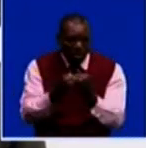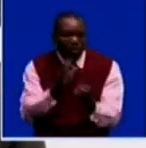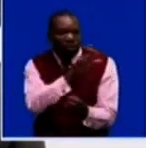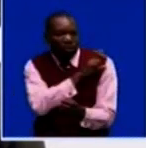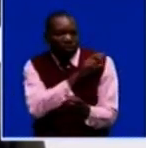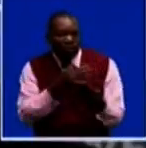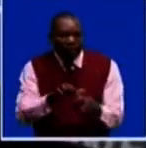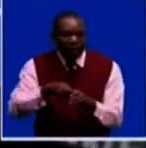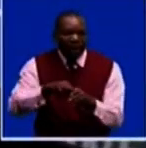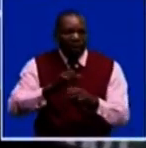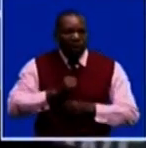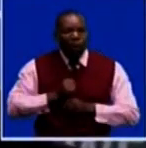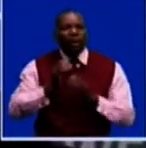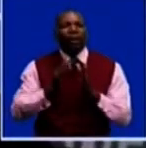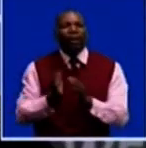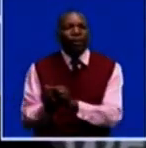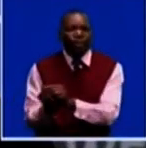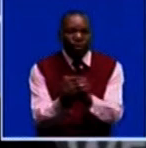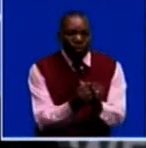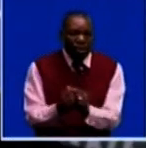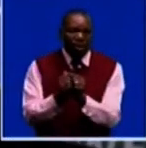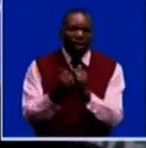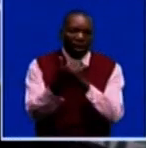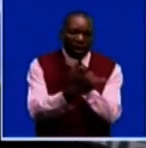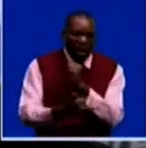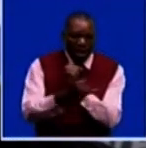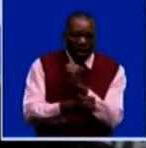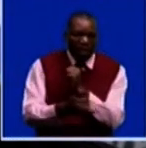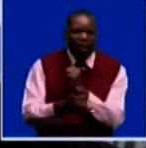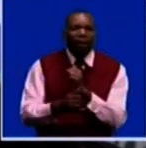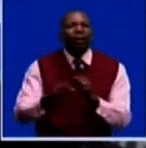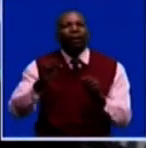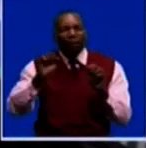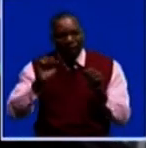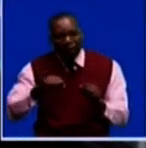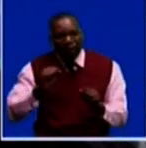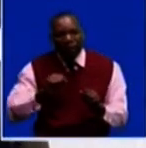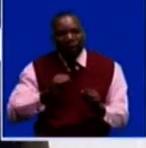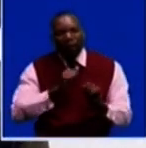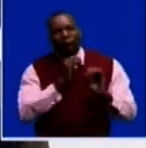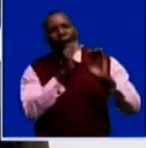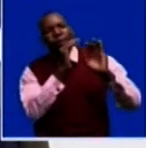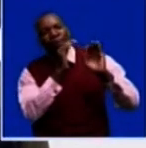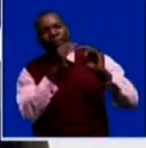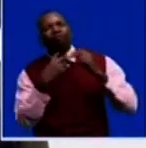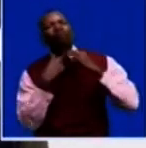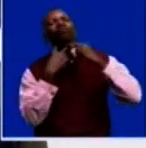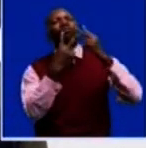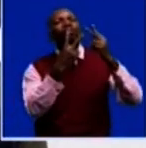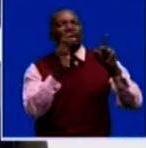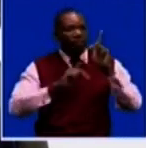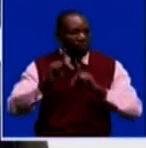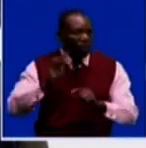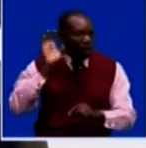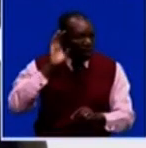as stakeholders, together as regional countries, yes, our trumpet and our voice will be heard, and